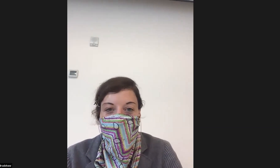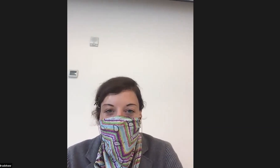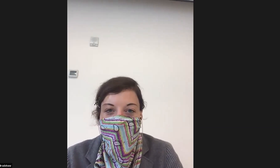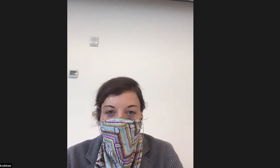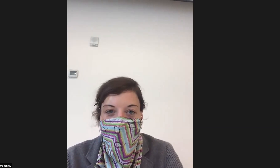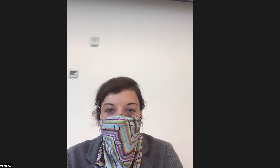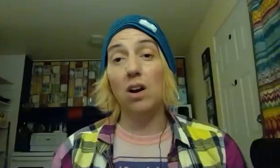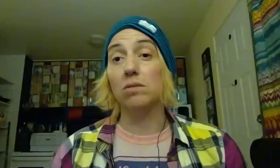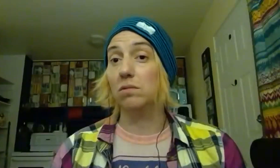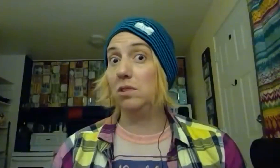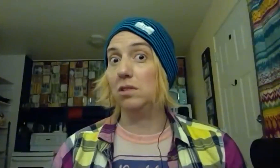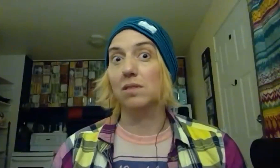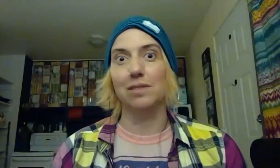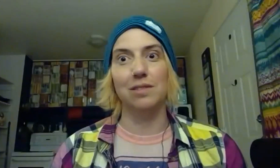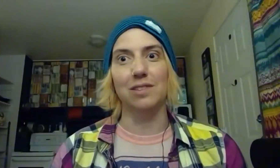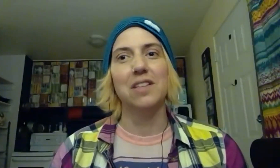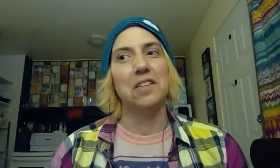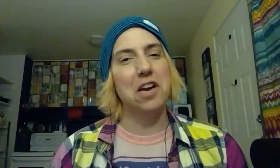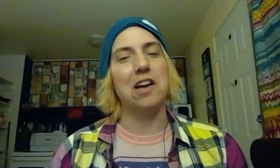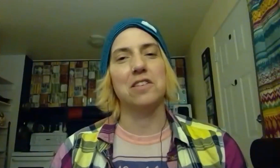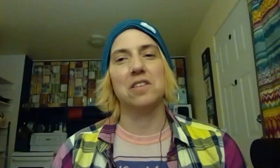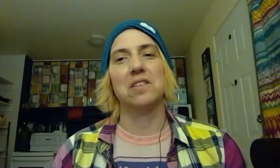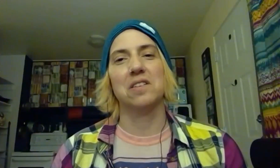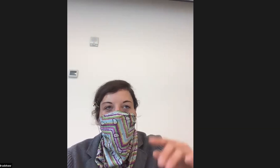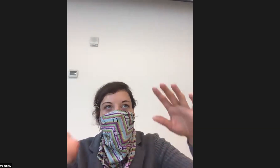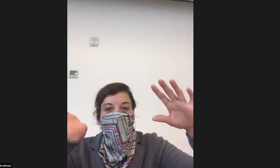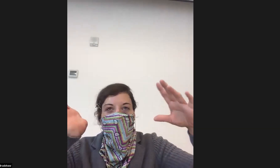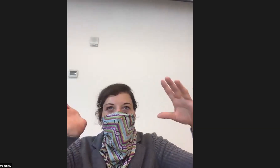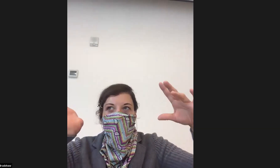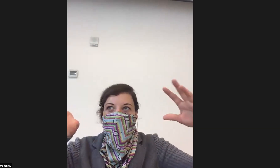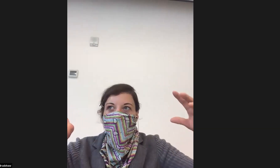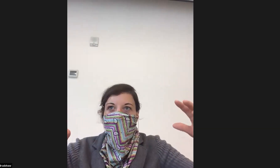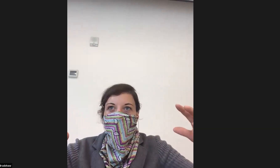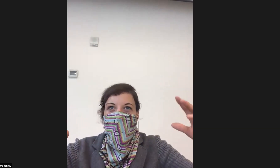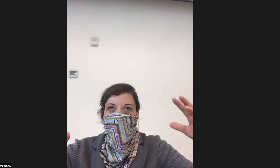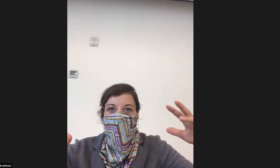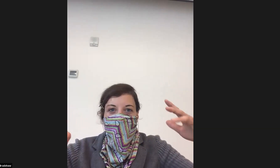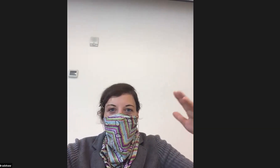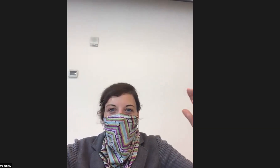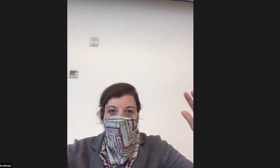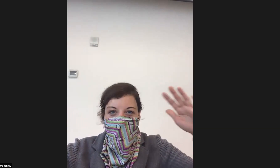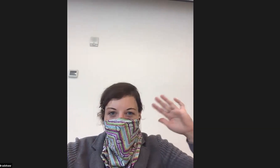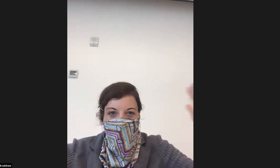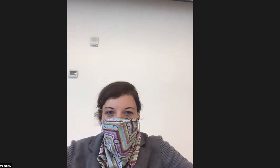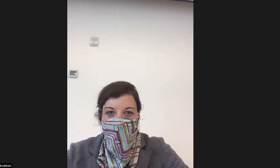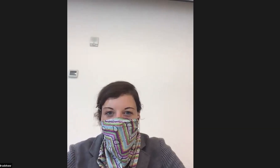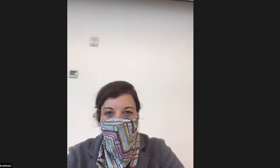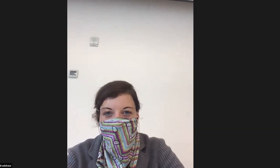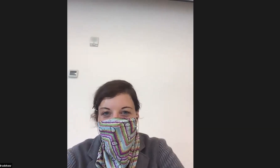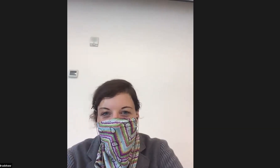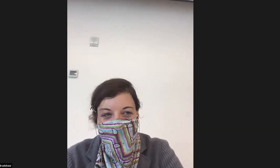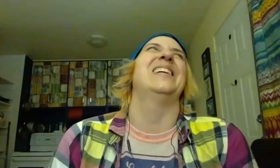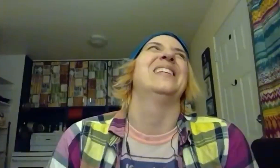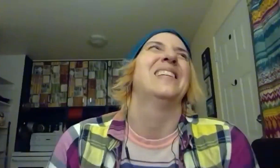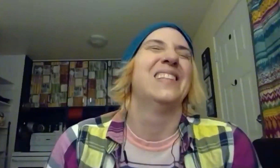Lisa remember. Frank. Oh, Lisa Frank. Those like really poppy pink and unicorn posters and